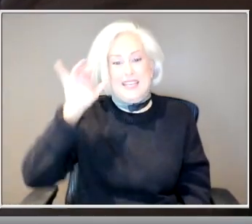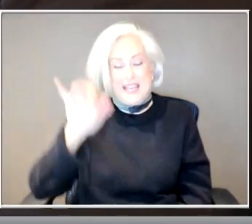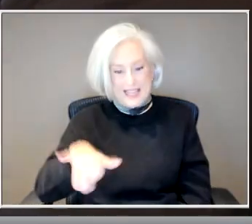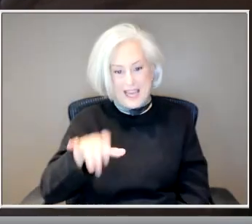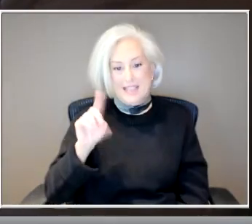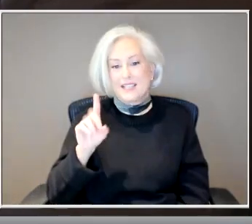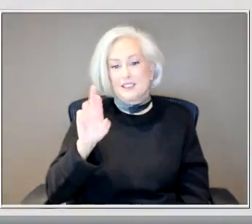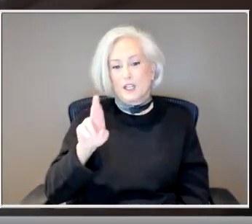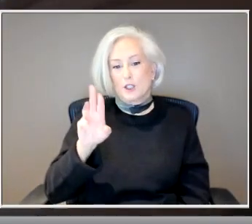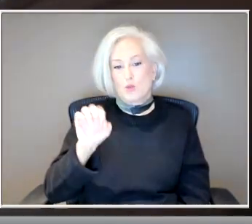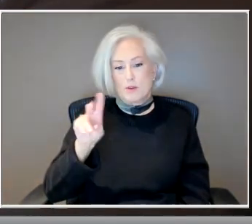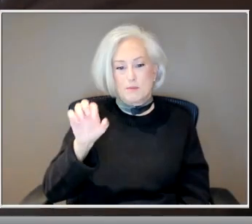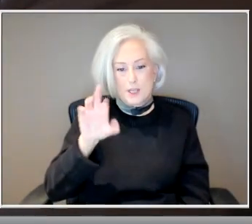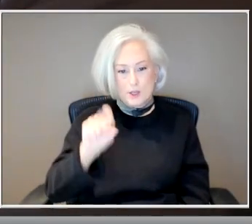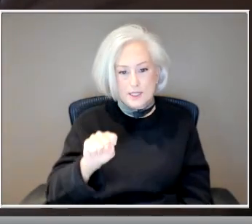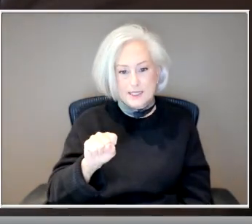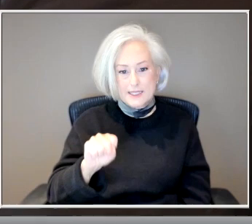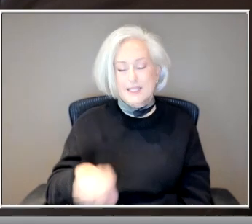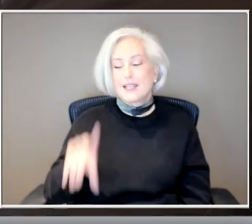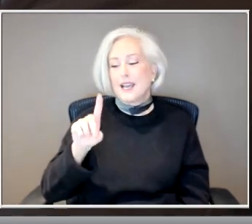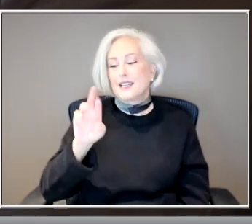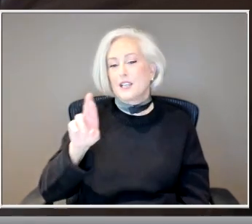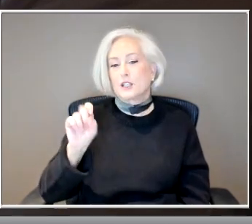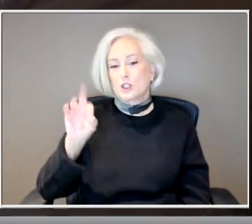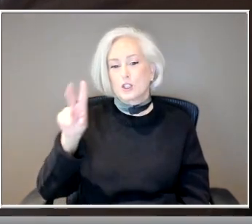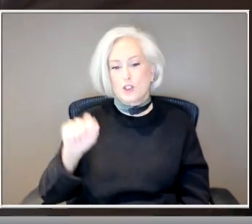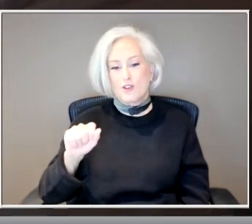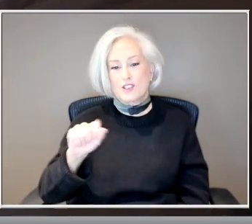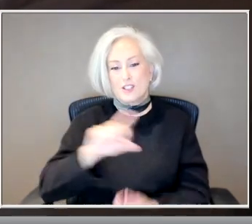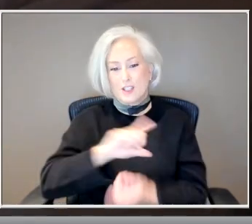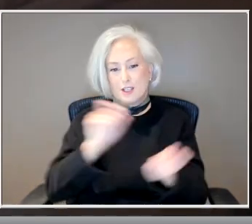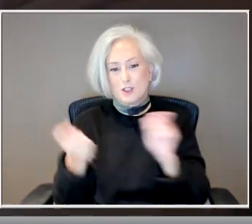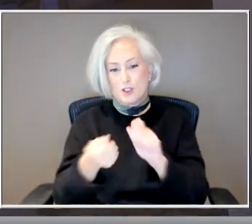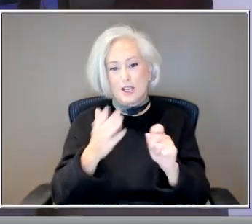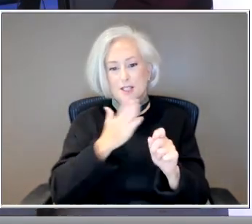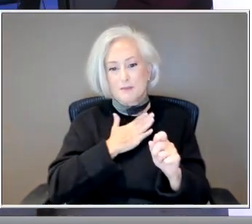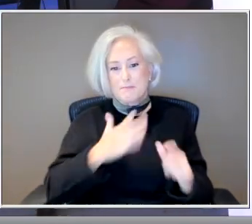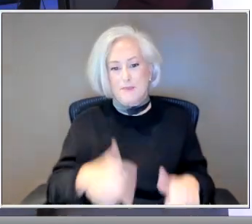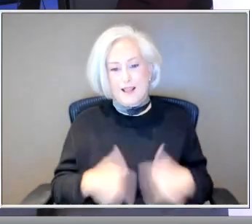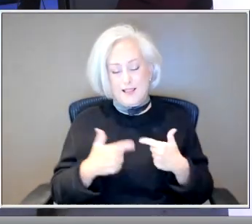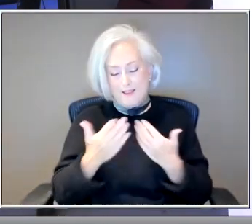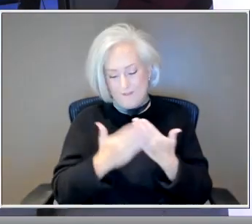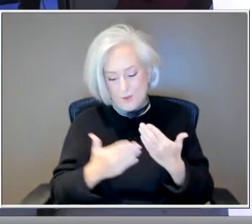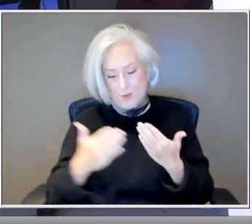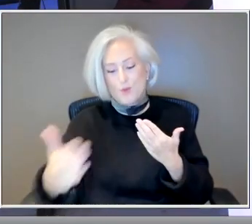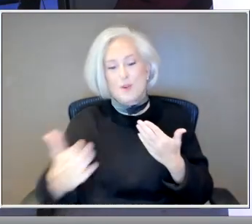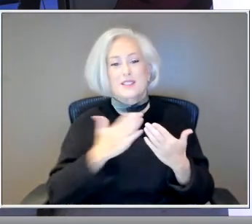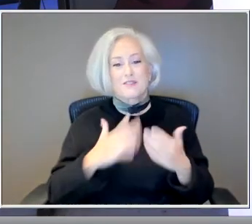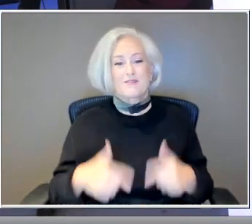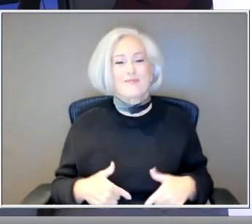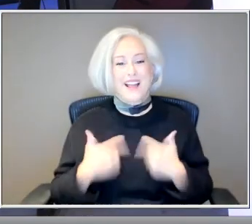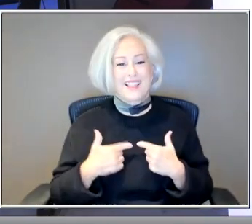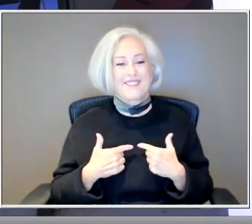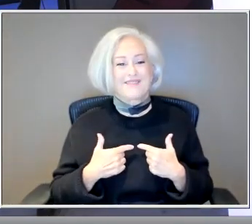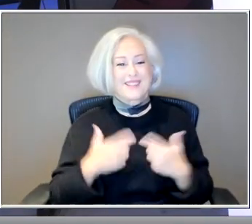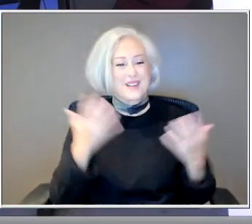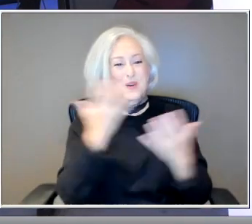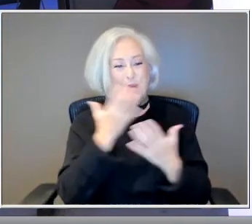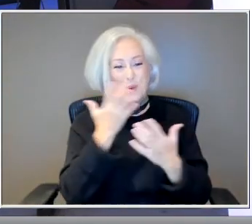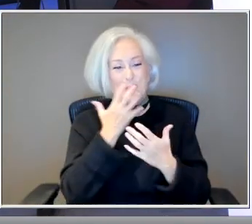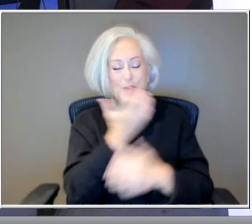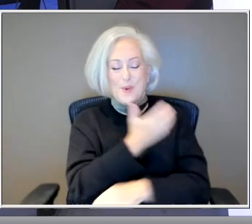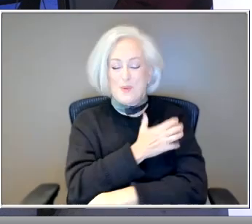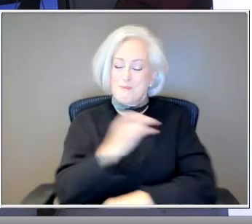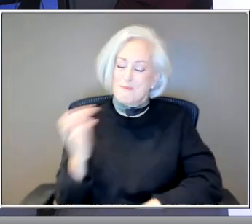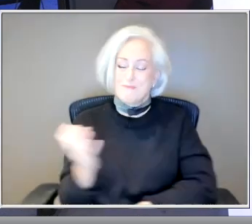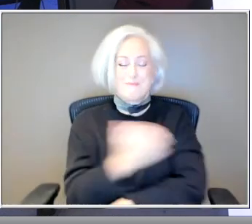Ramirez and Dr. Surface changed the course of my life for the rest of my life. Wow, that's pretty powerful. So I hate to put